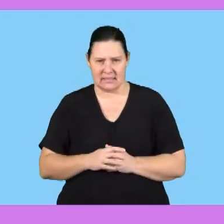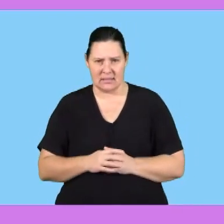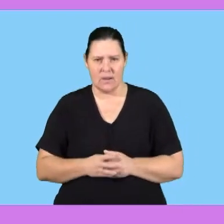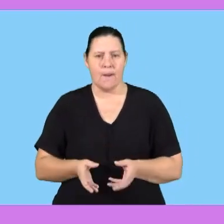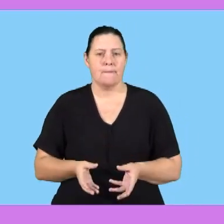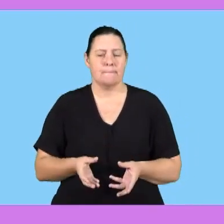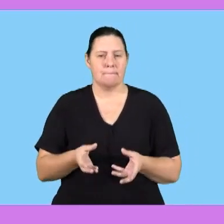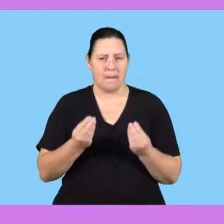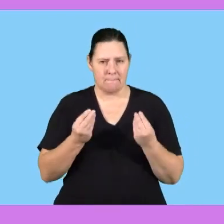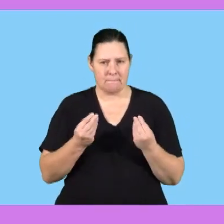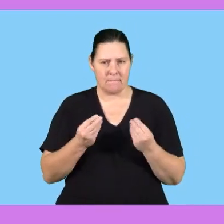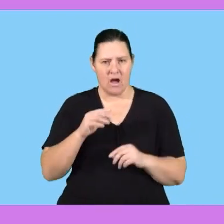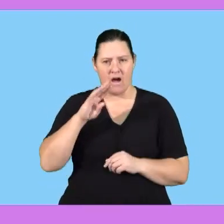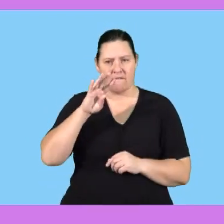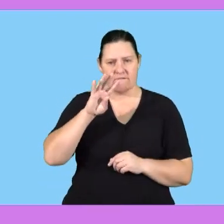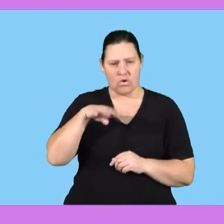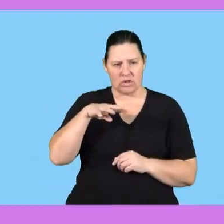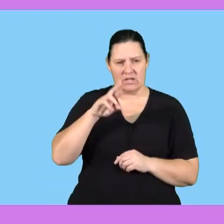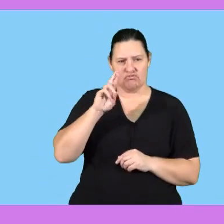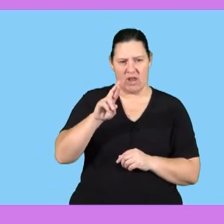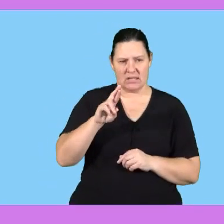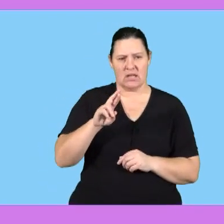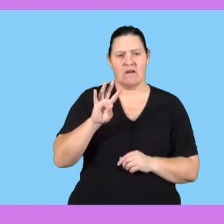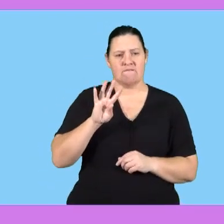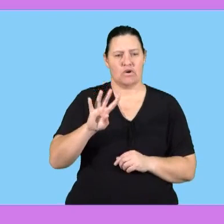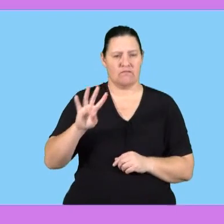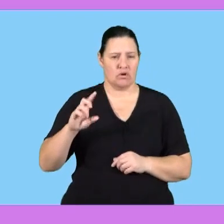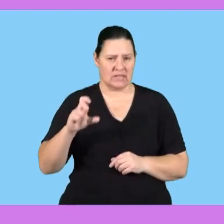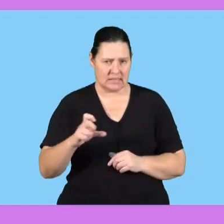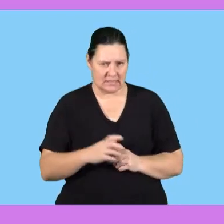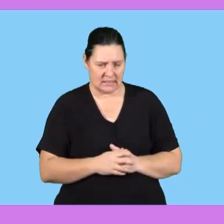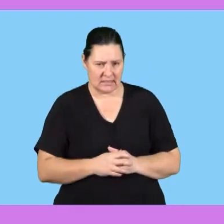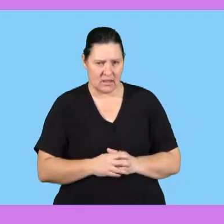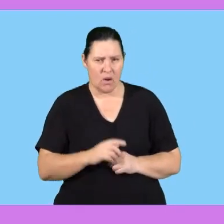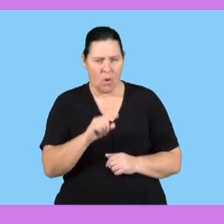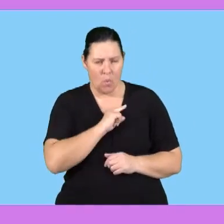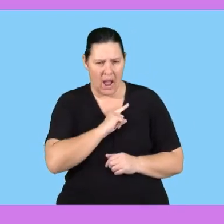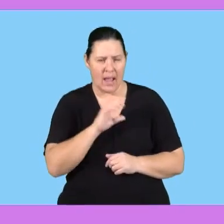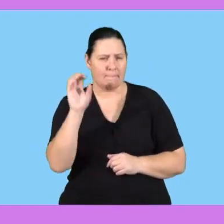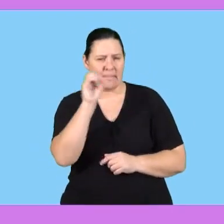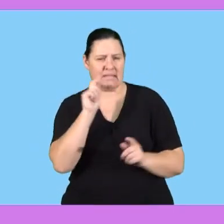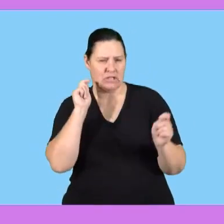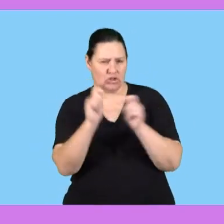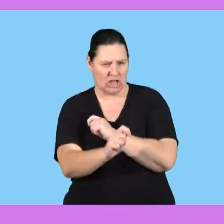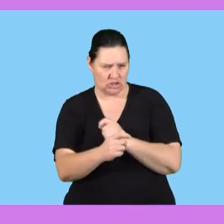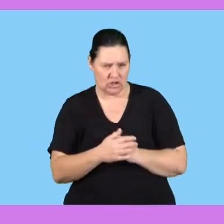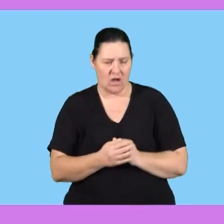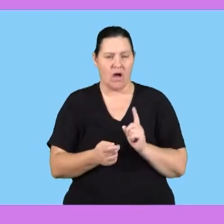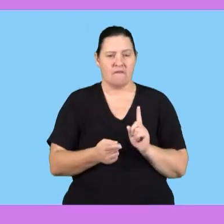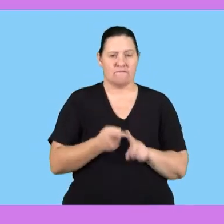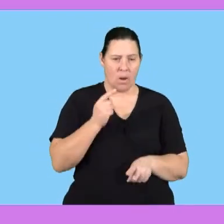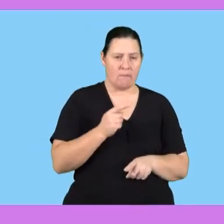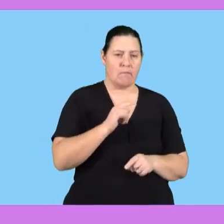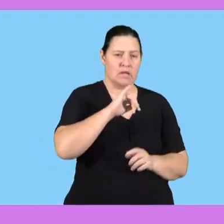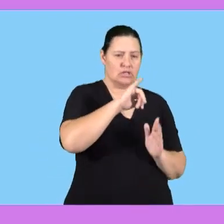106.18 to get that 14 rand and 44 cents. Do we agree? Because that will be the percentage change